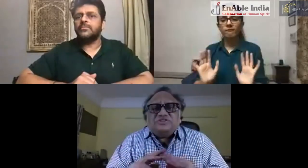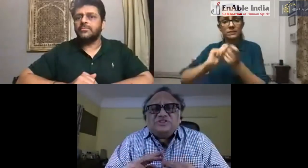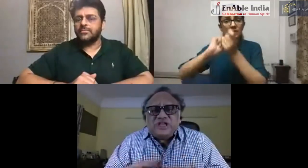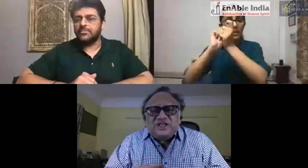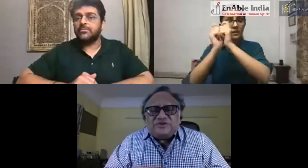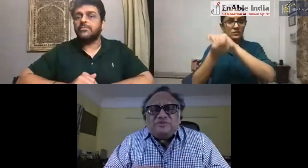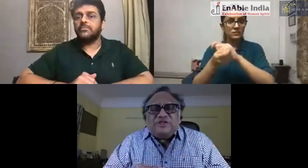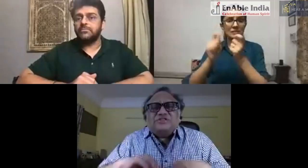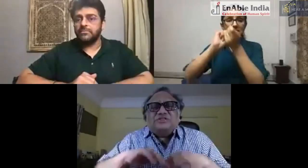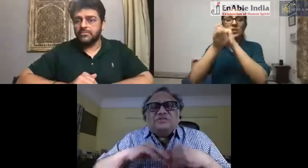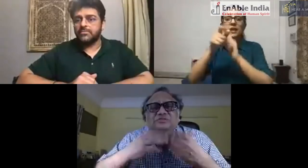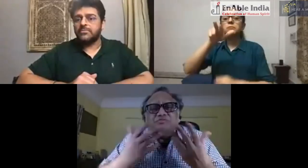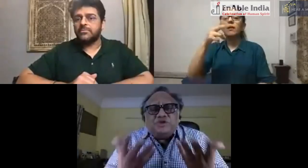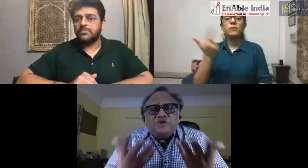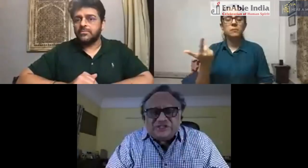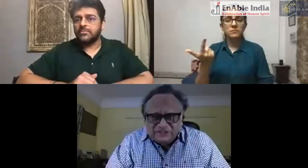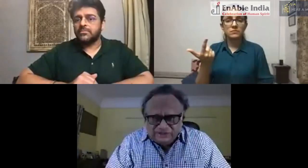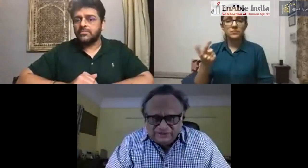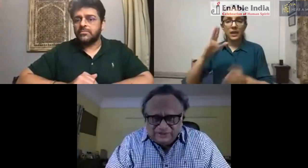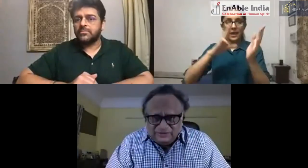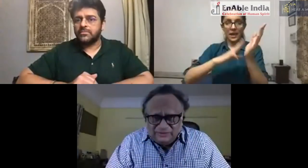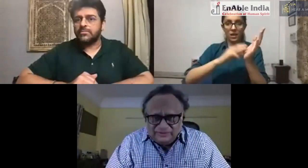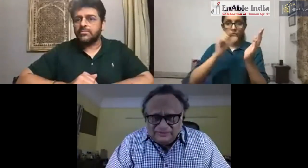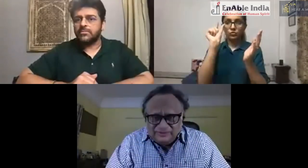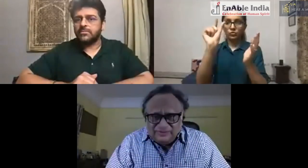The change means mutation.